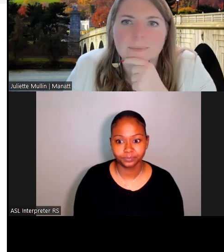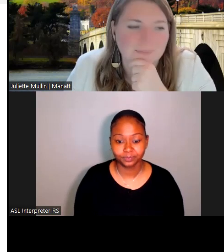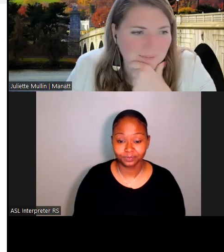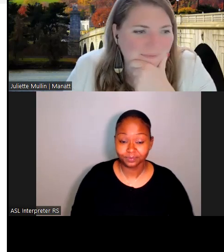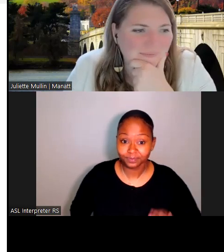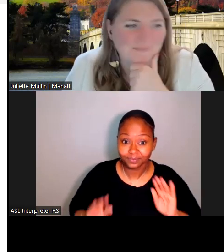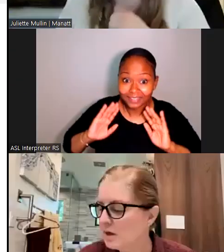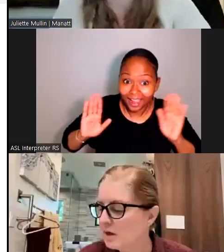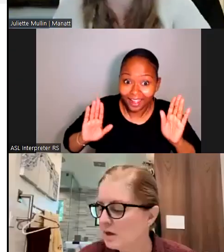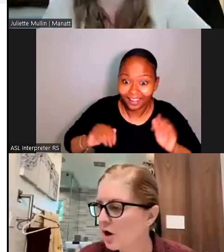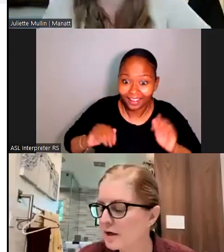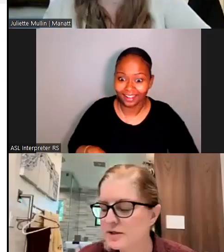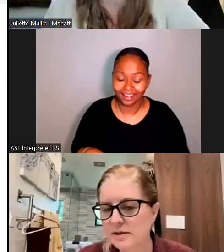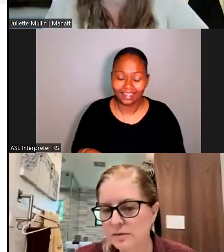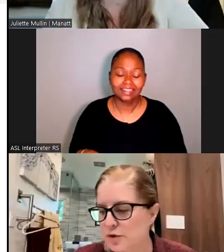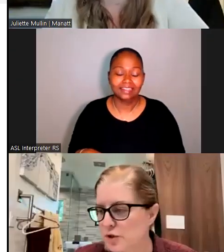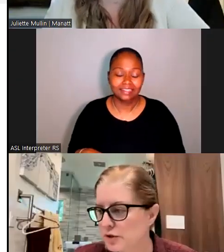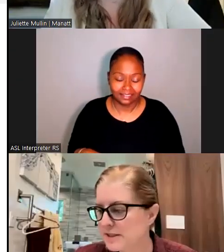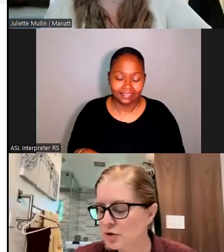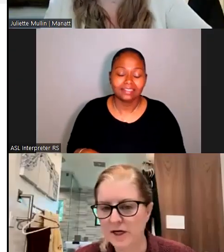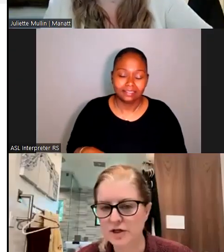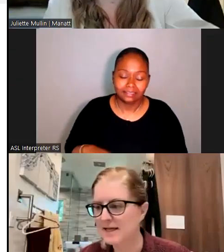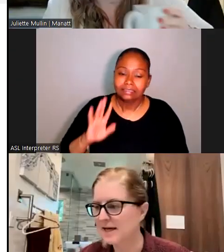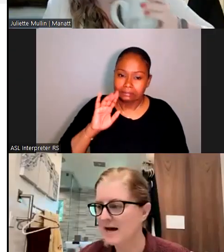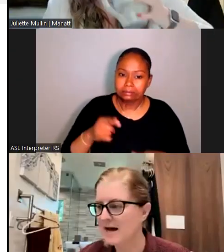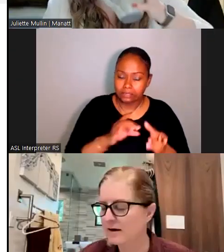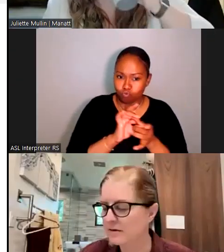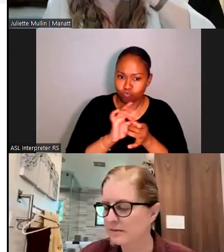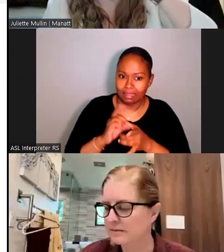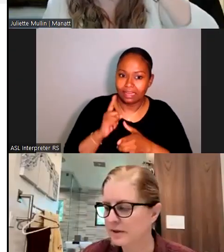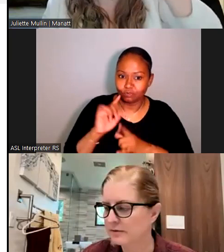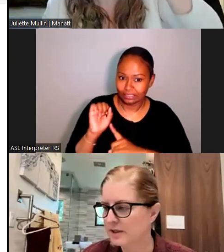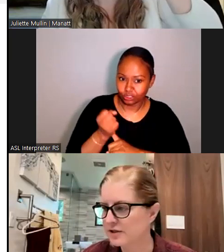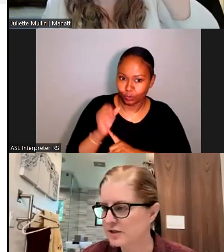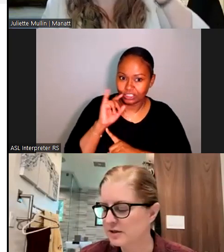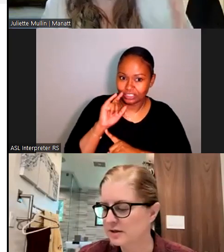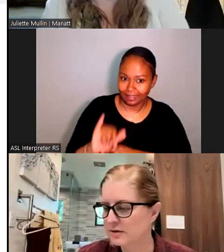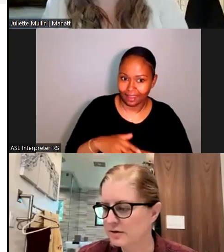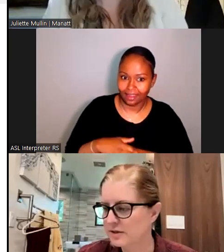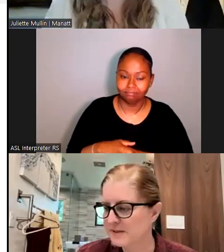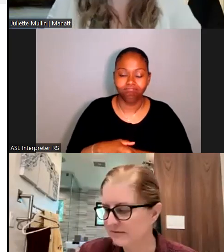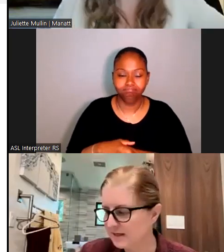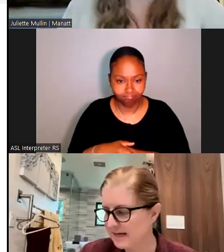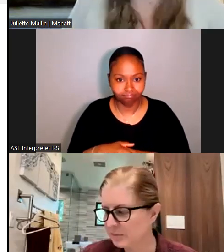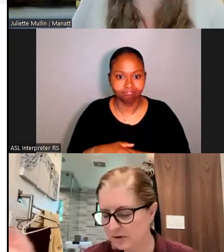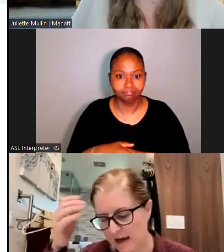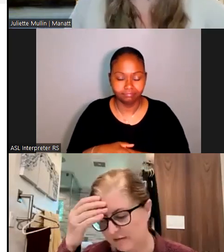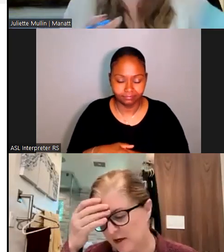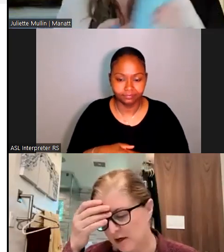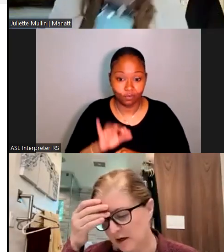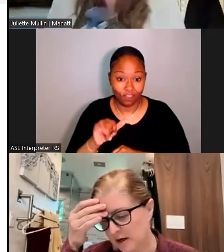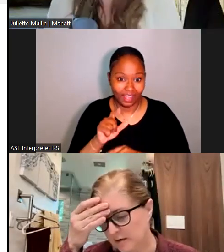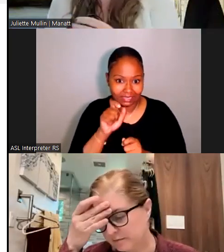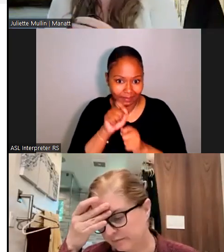Hi. Yes. In regard to situations like that, in relation to the specific example you